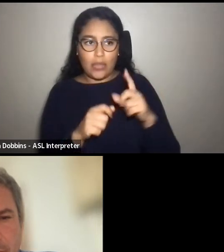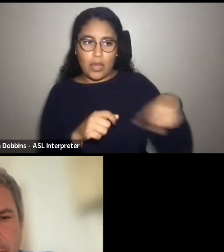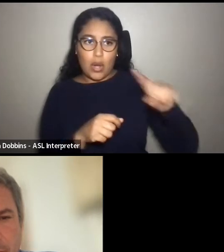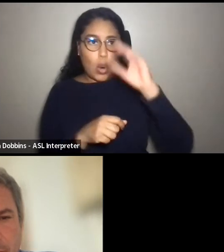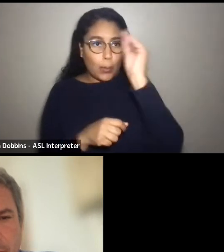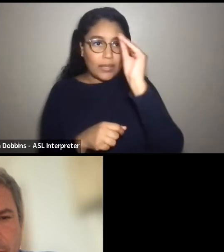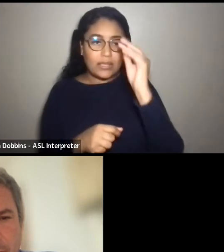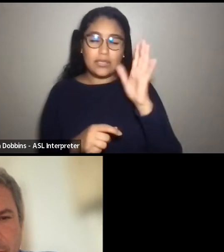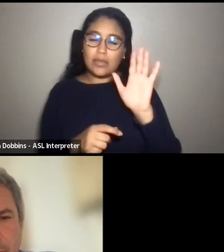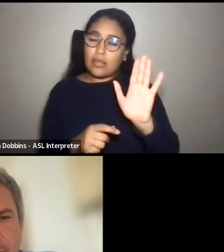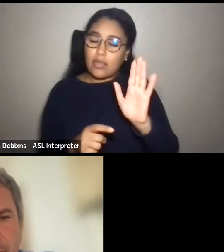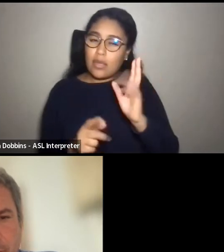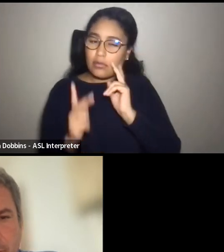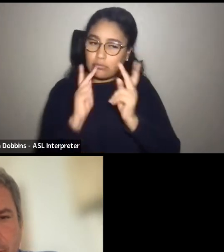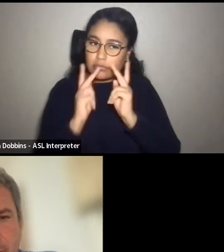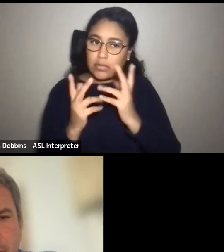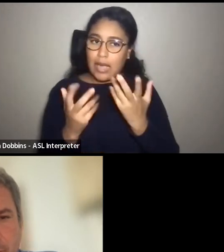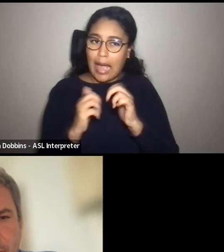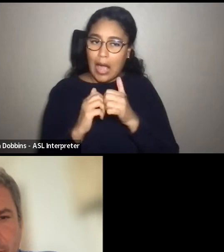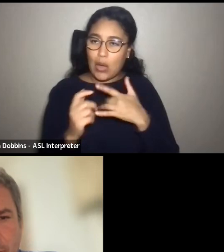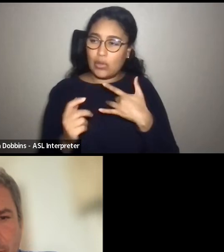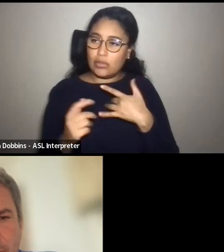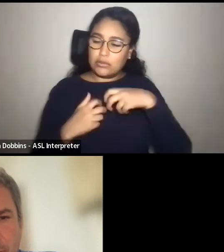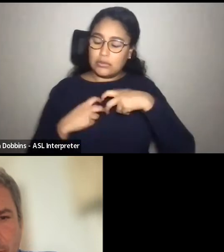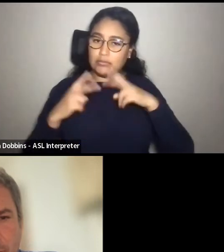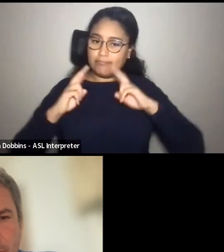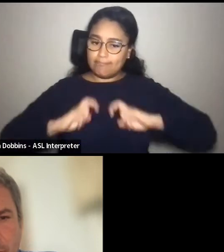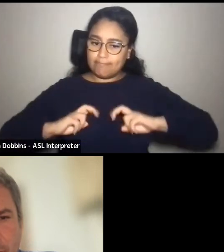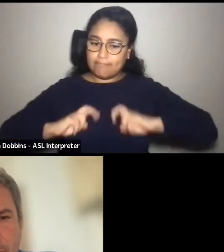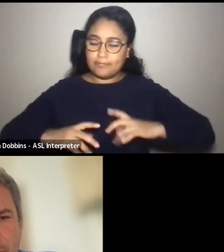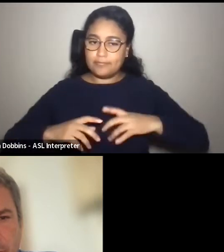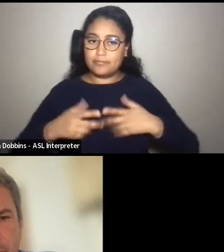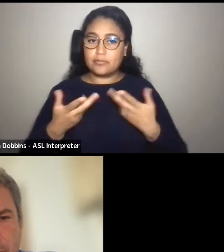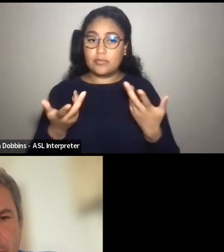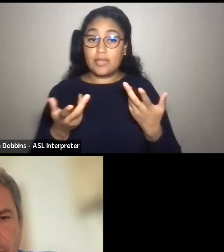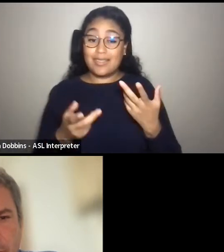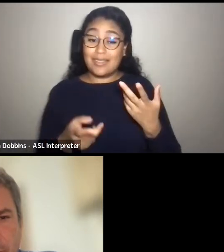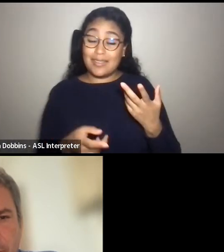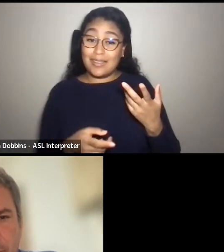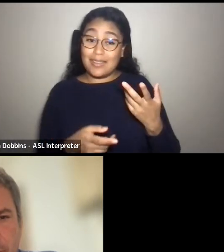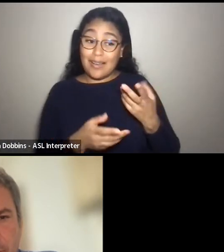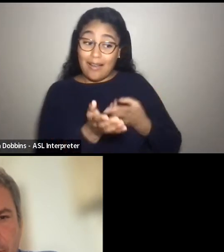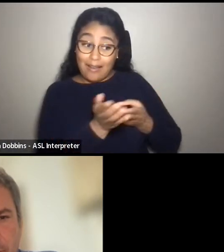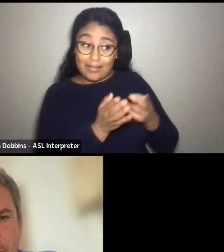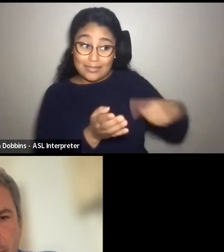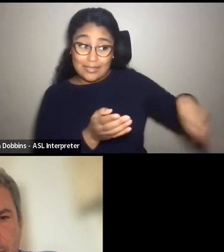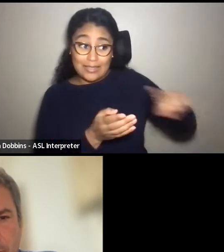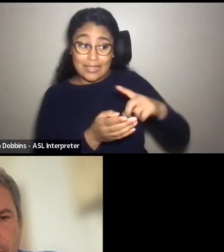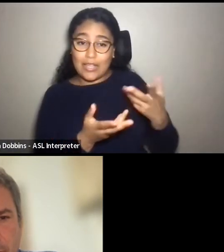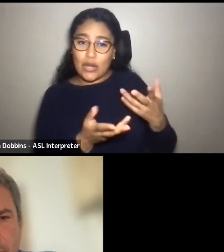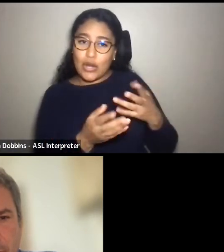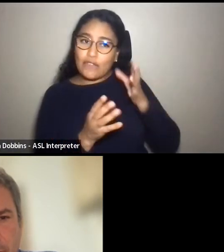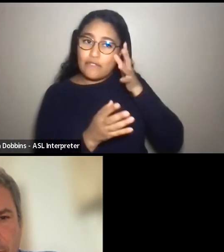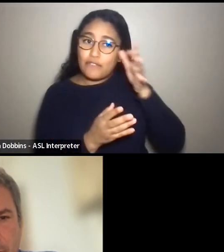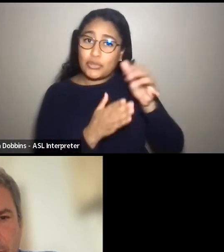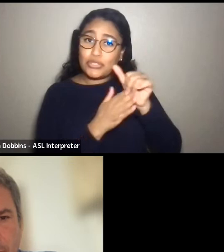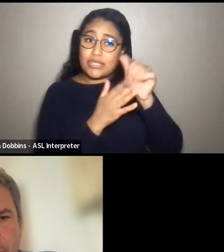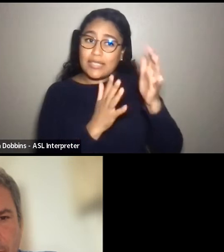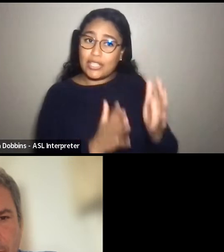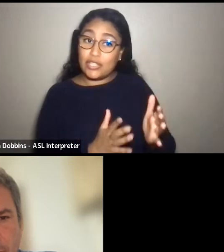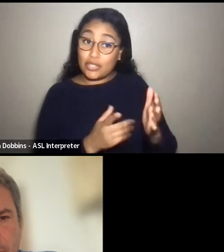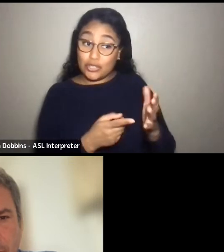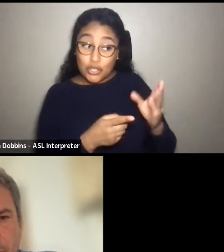safe and heard, what they need to feel safe. These are our future leaders. You've gotten them this far. Trust